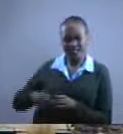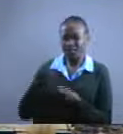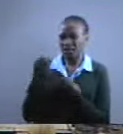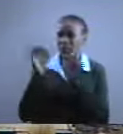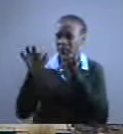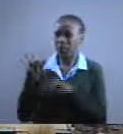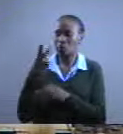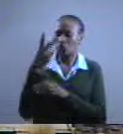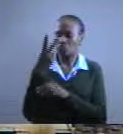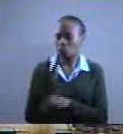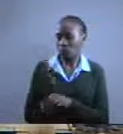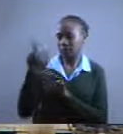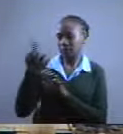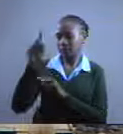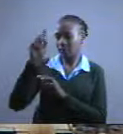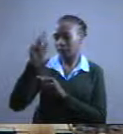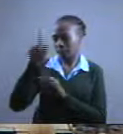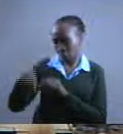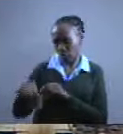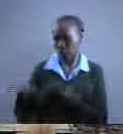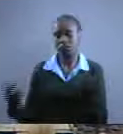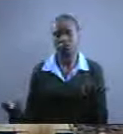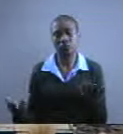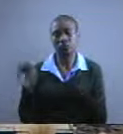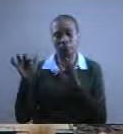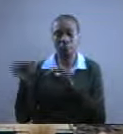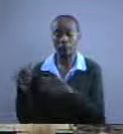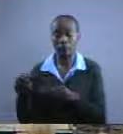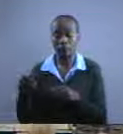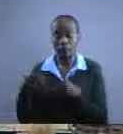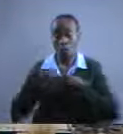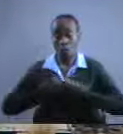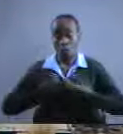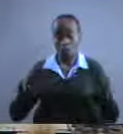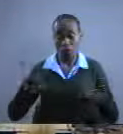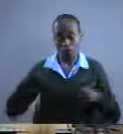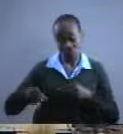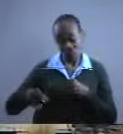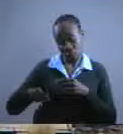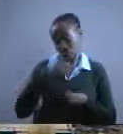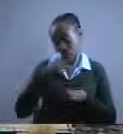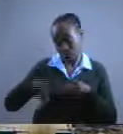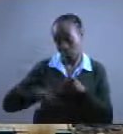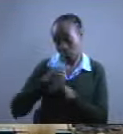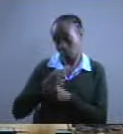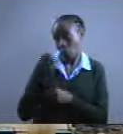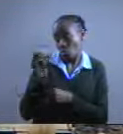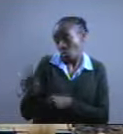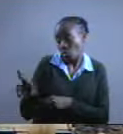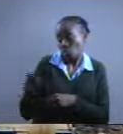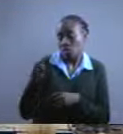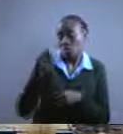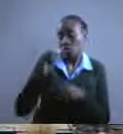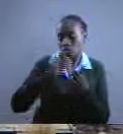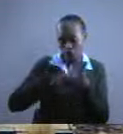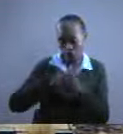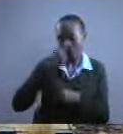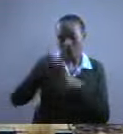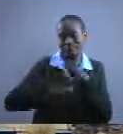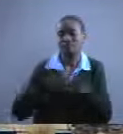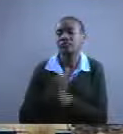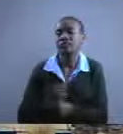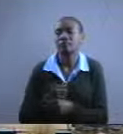It's scheduled to be launched in either December of this year or January next year. And then the